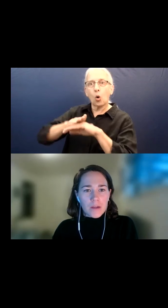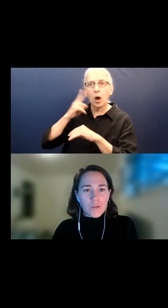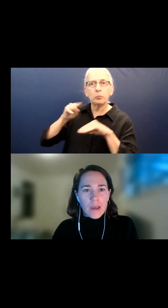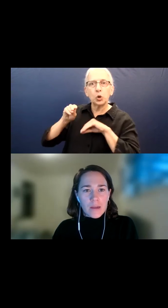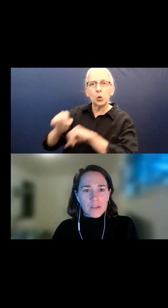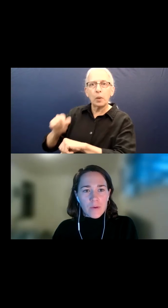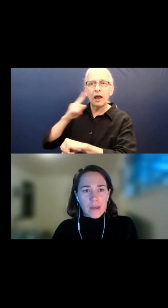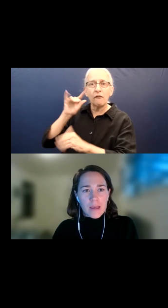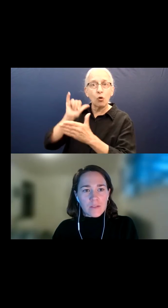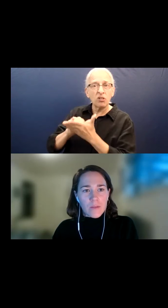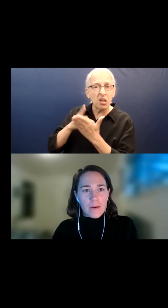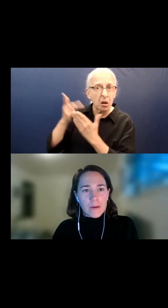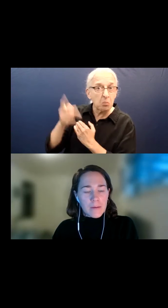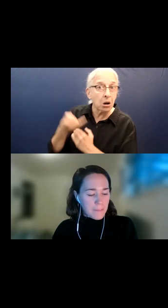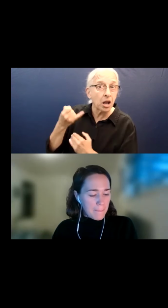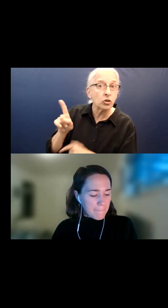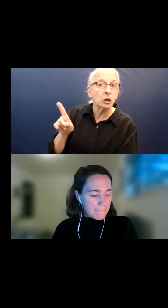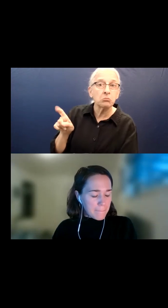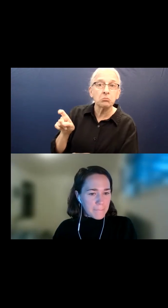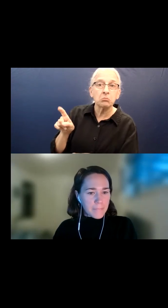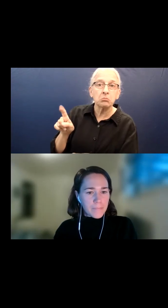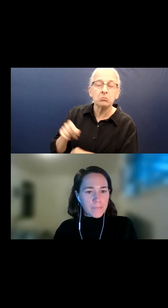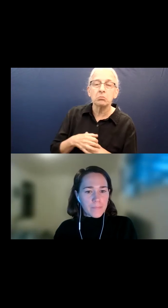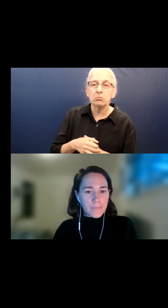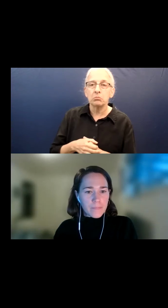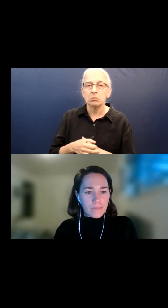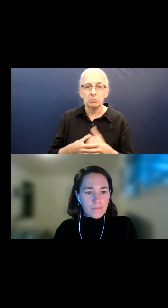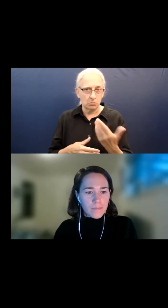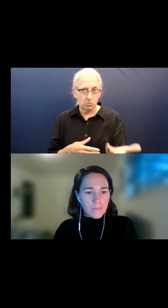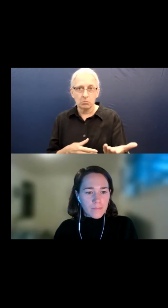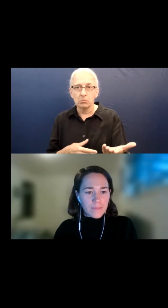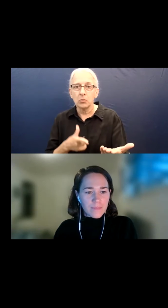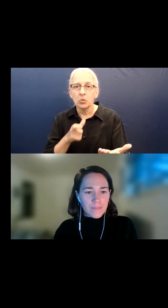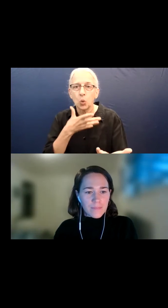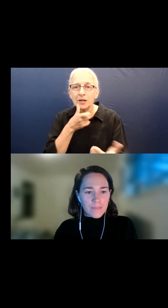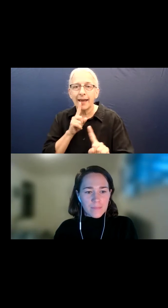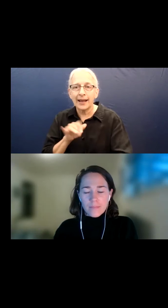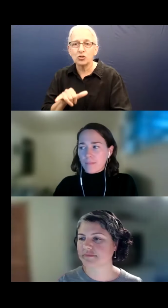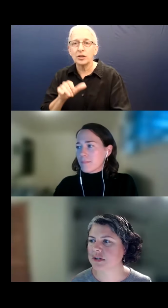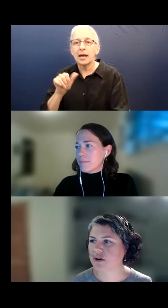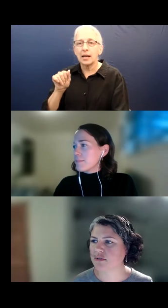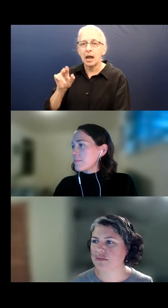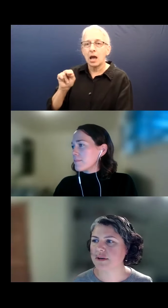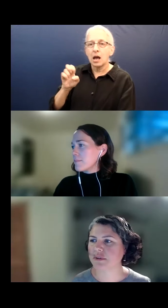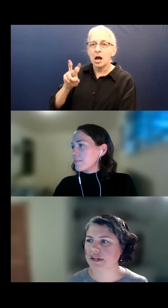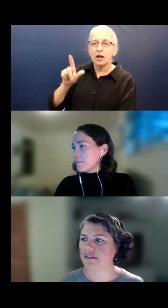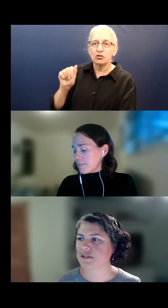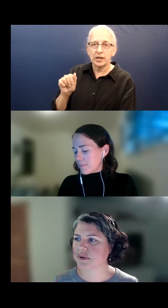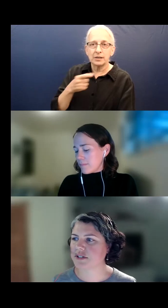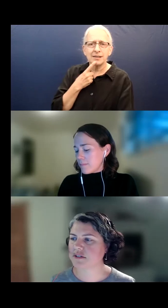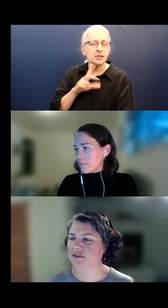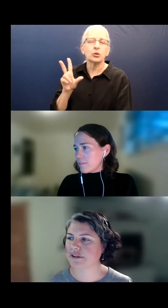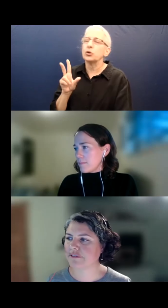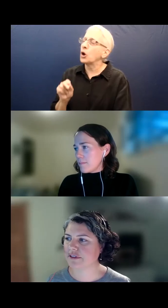Maybe Andrea, do you want to answer that one? Sure, I'd be happy to. No, they will not.